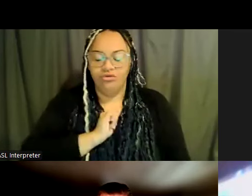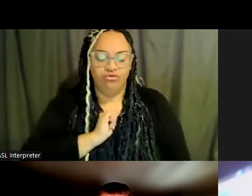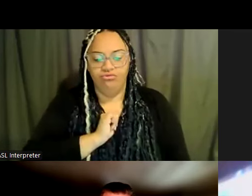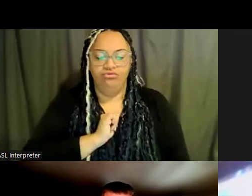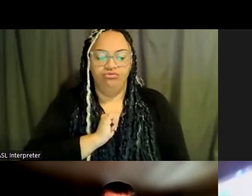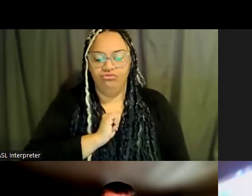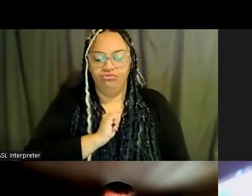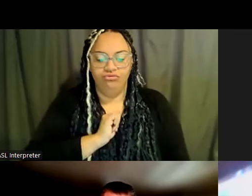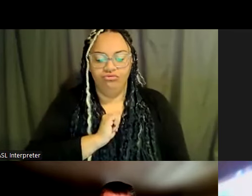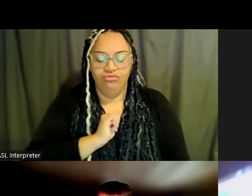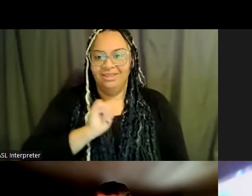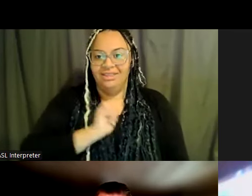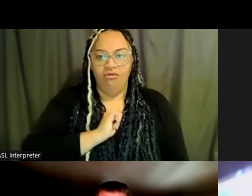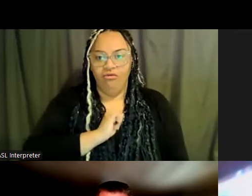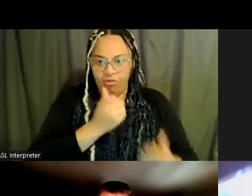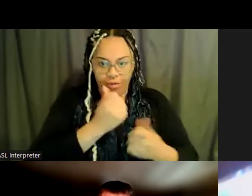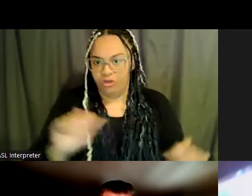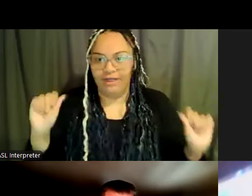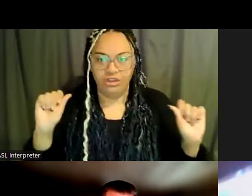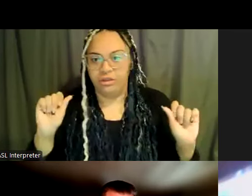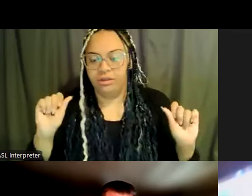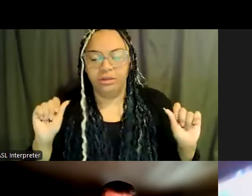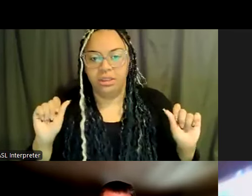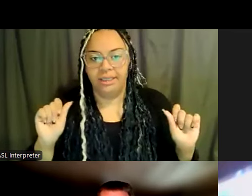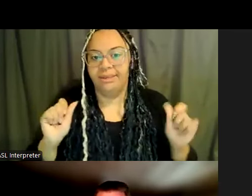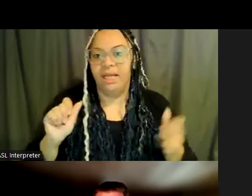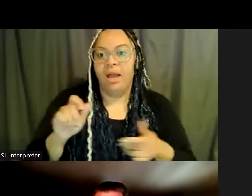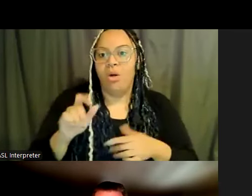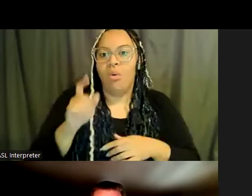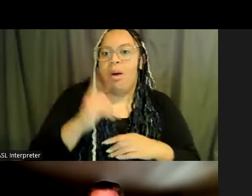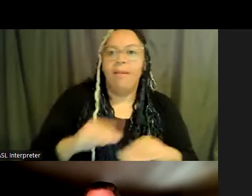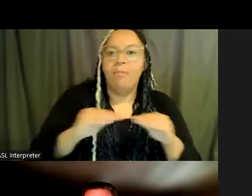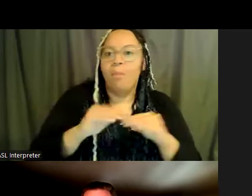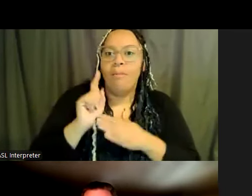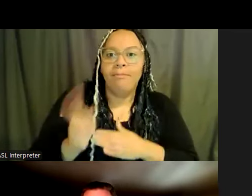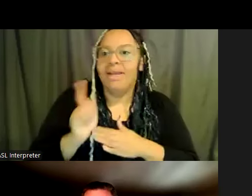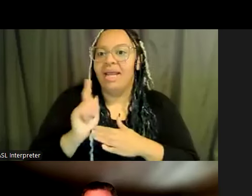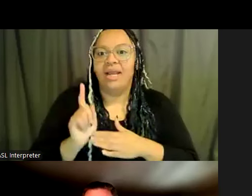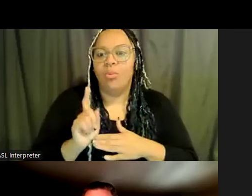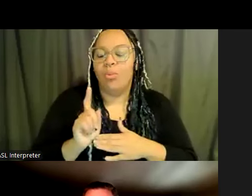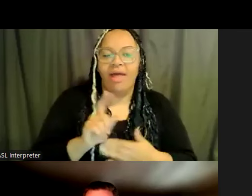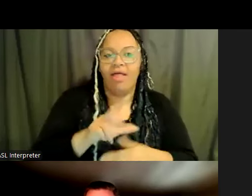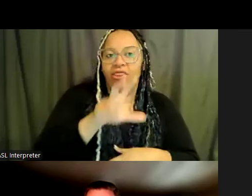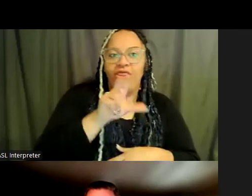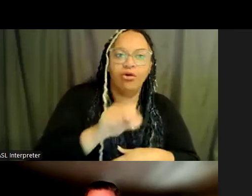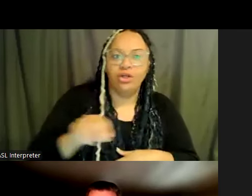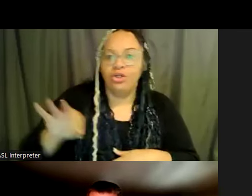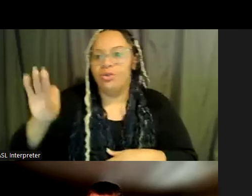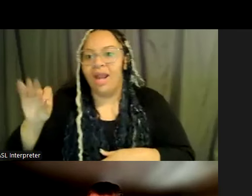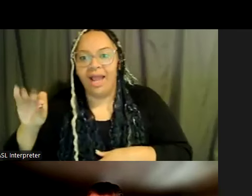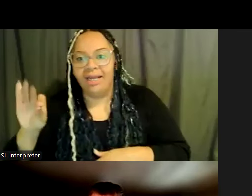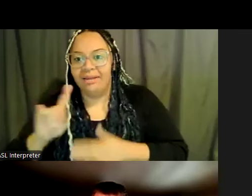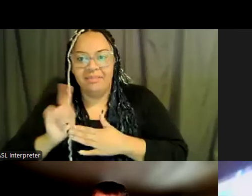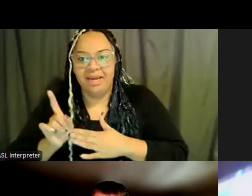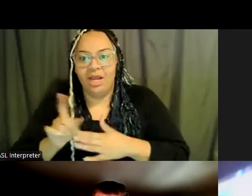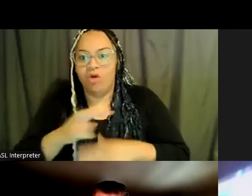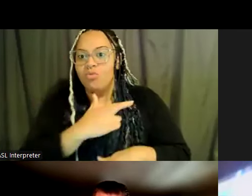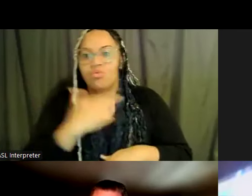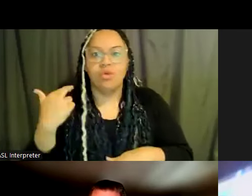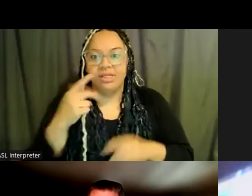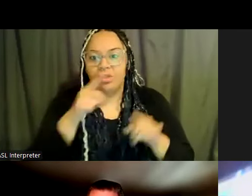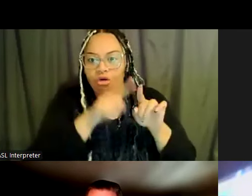in. Each one of those is another second that ticks by where that 30 to 90 minute suicide risk curve can help